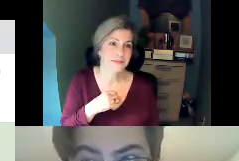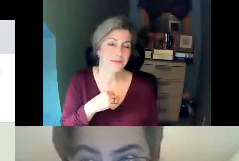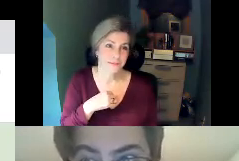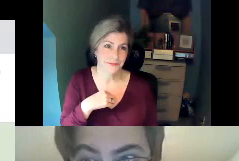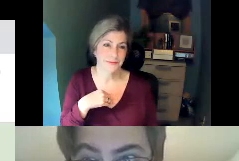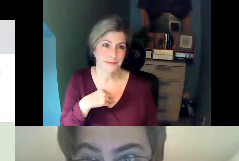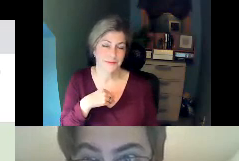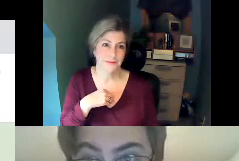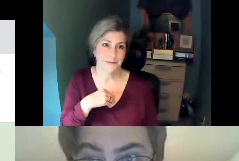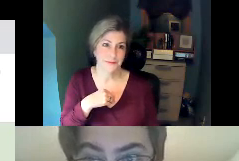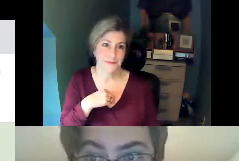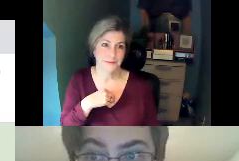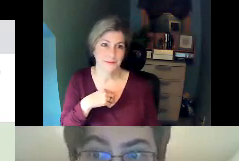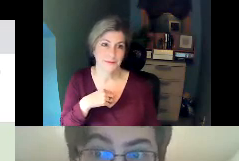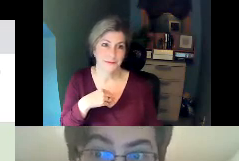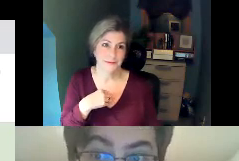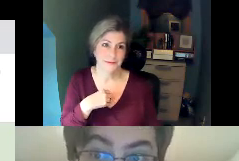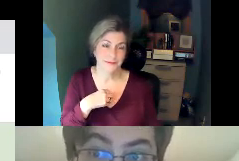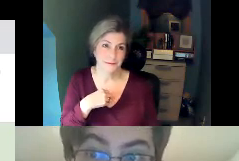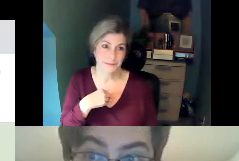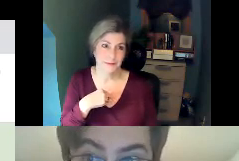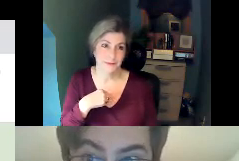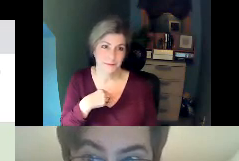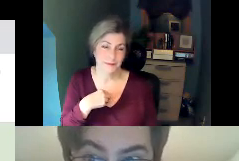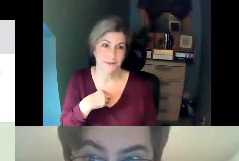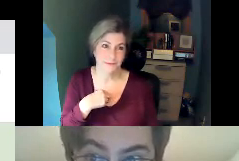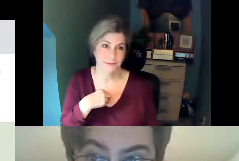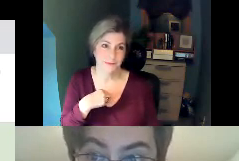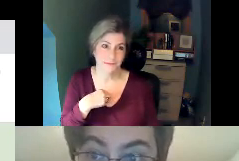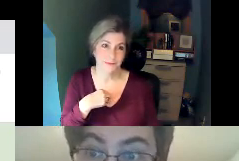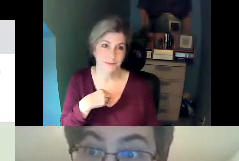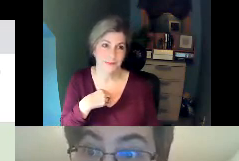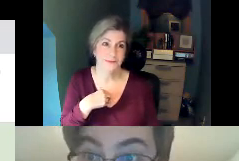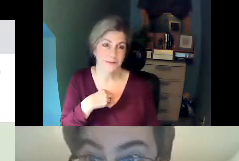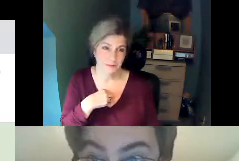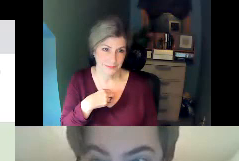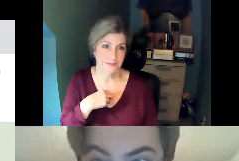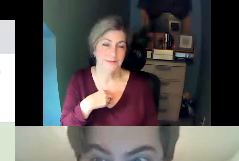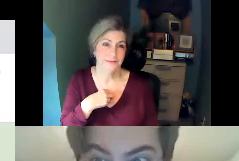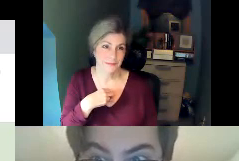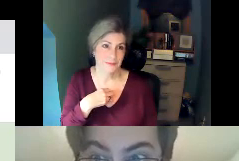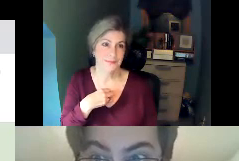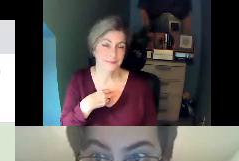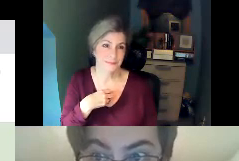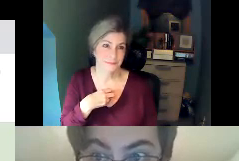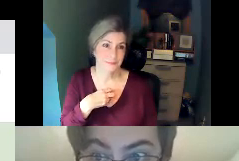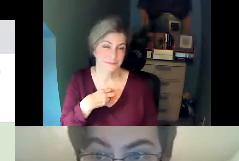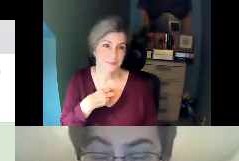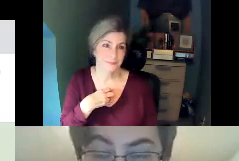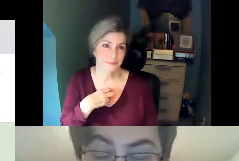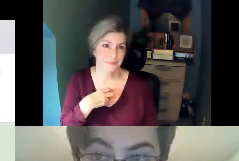good point. There's a lot of regulatory discussion about this right now,